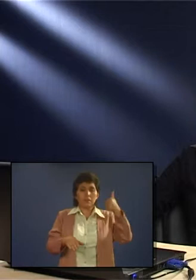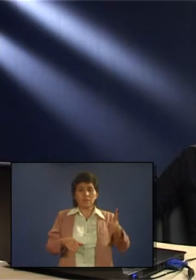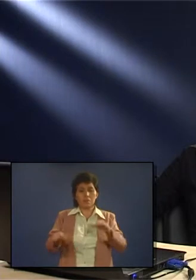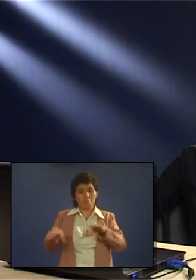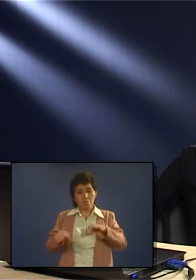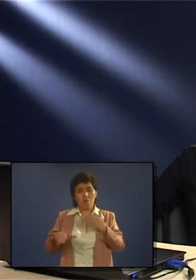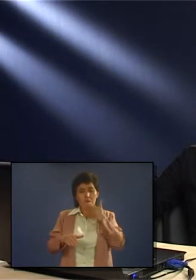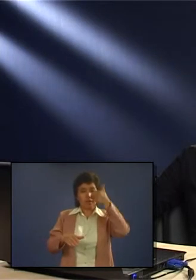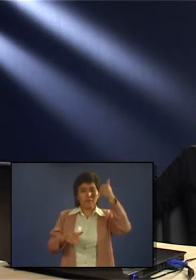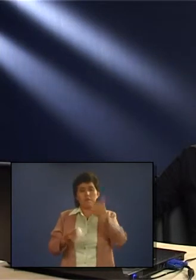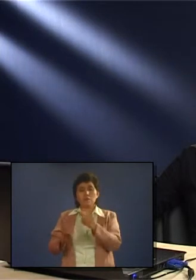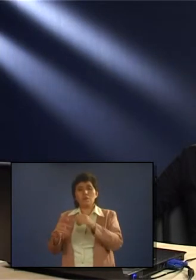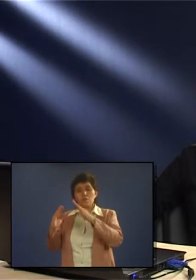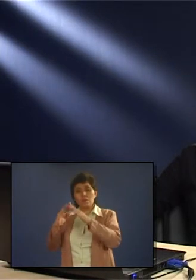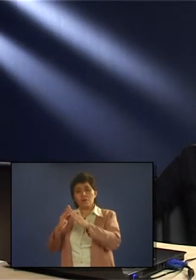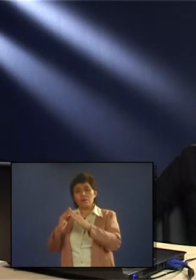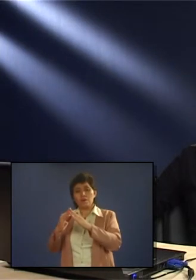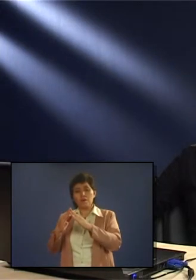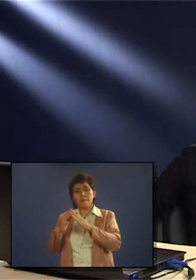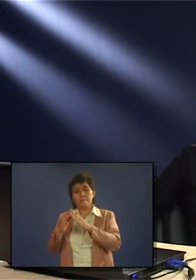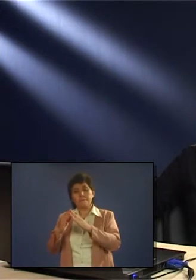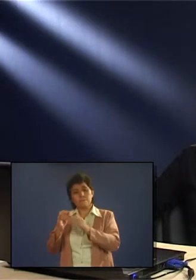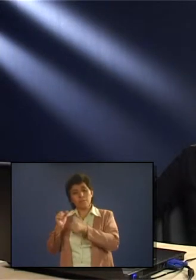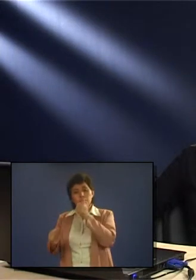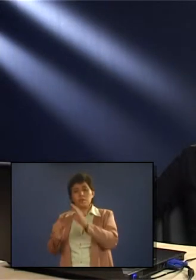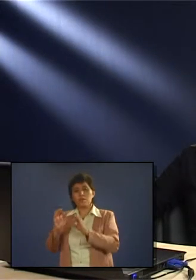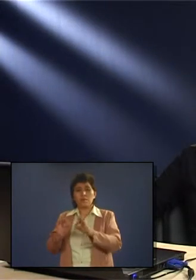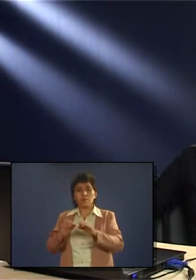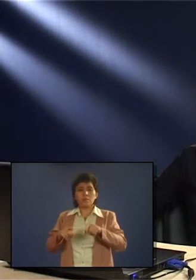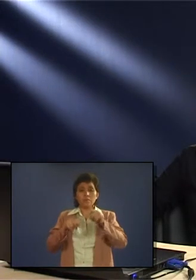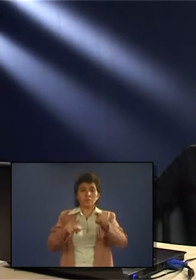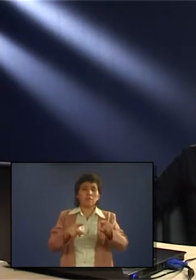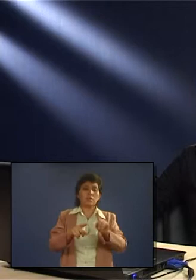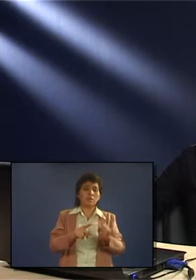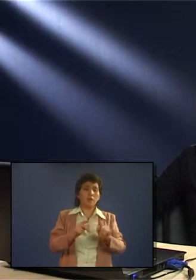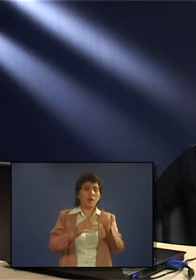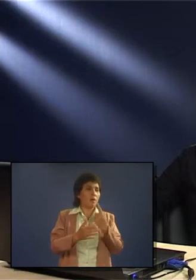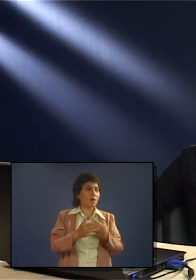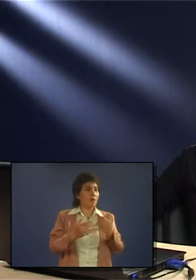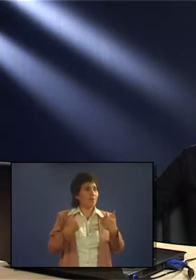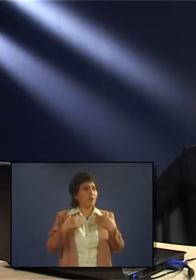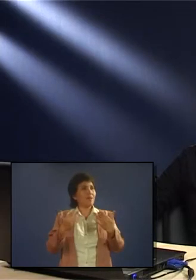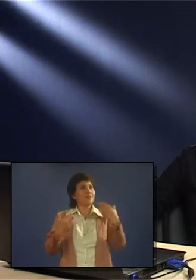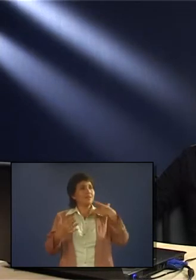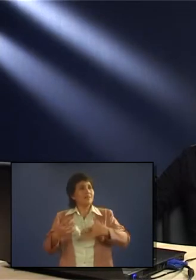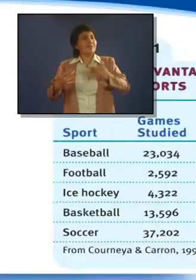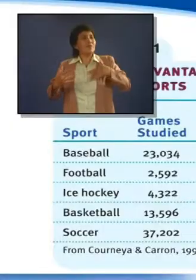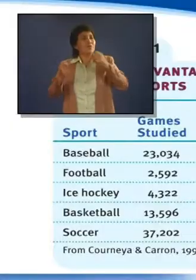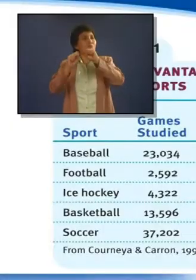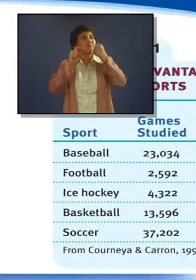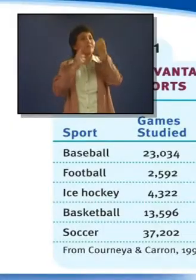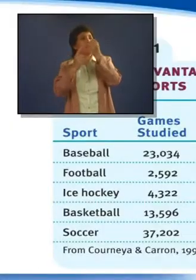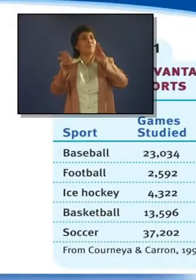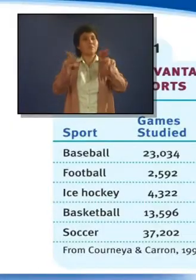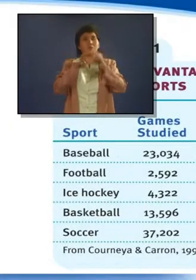when they do predictions when it's home, um, many people would predict that the home players would win